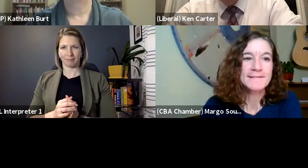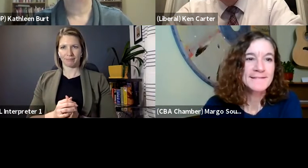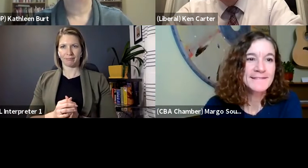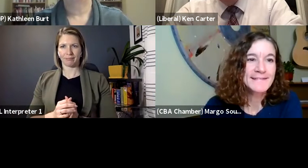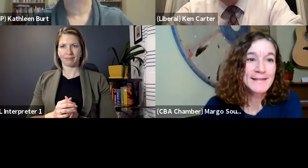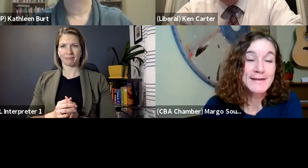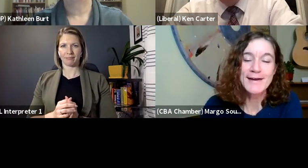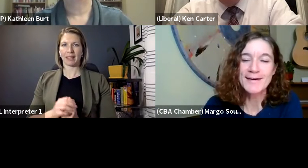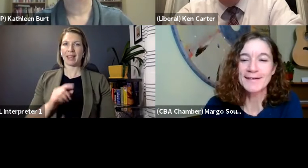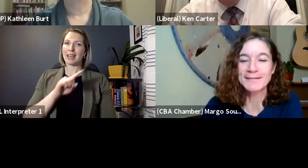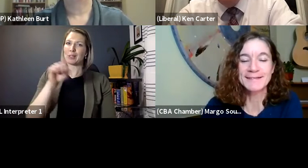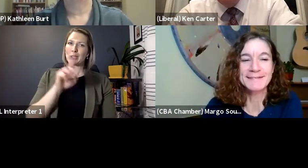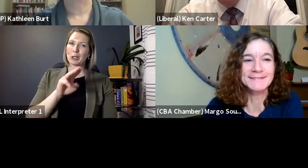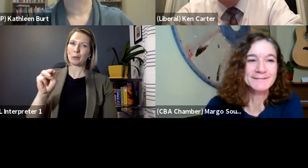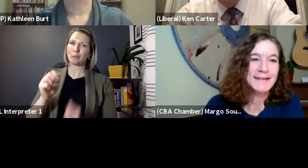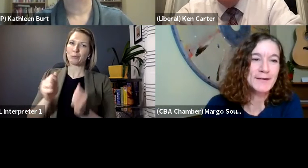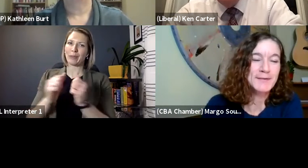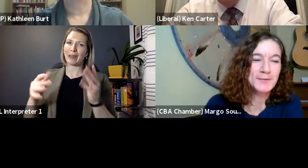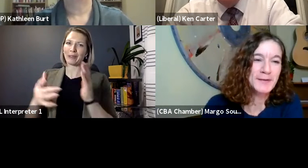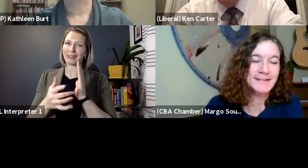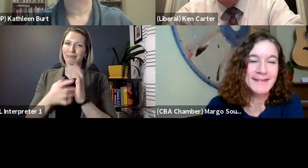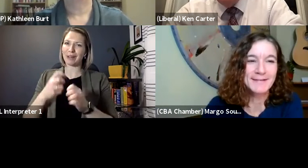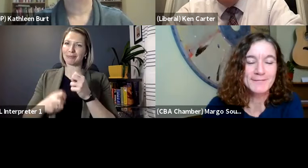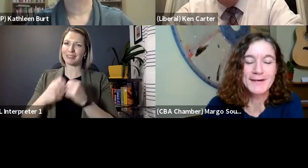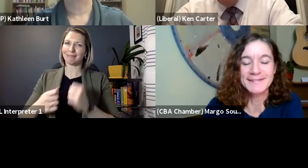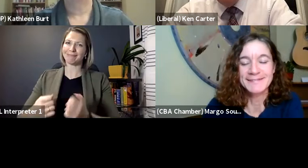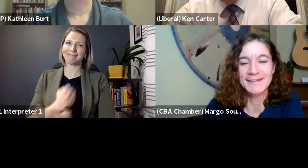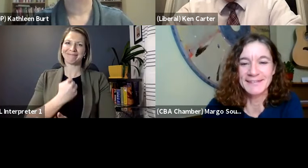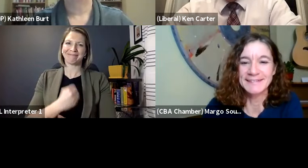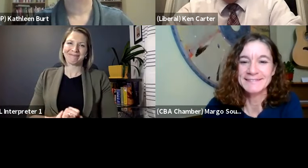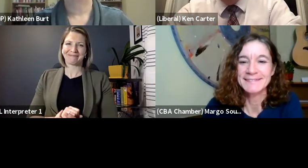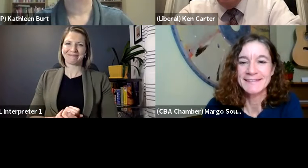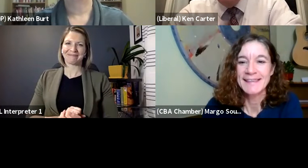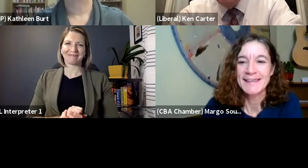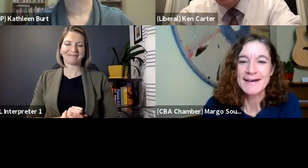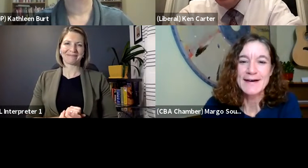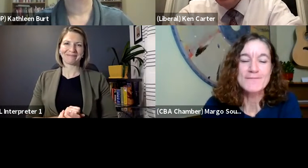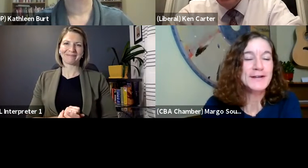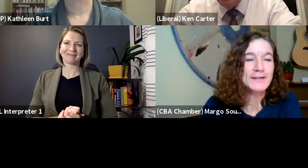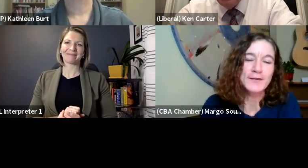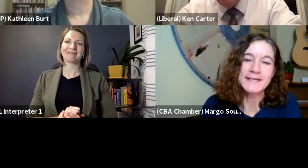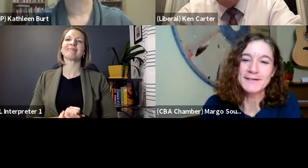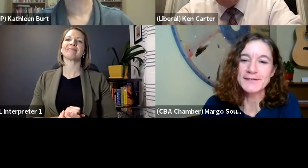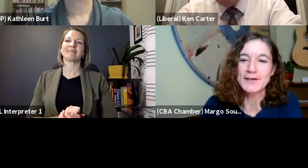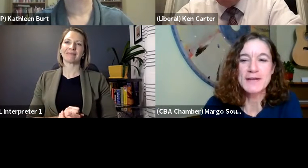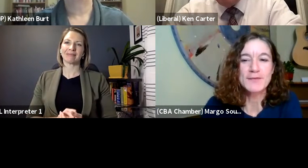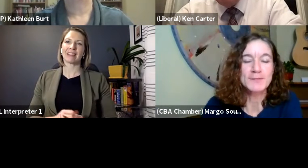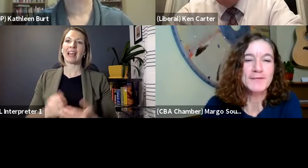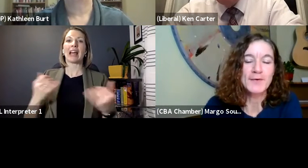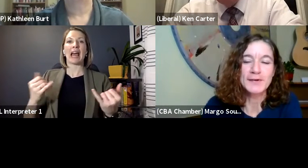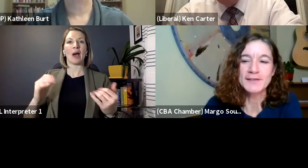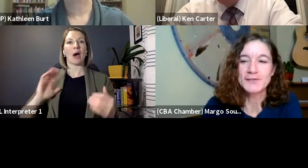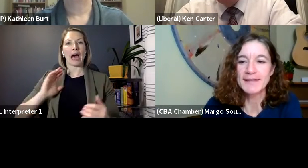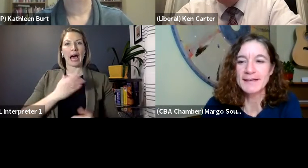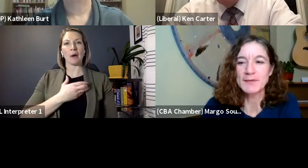Zoom without technical difficulties. No, absolutely. I want to be the winner on that front. So good. For nearly 40 years, our chamber's